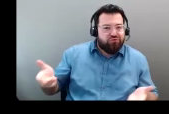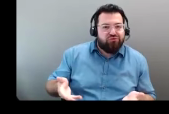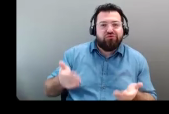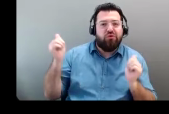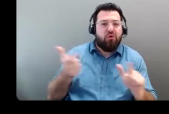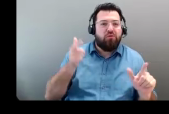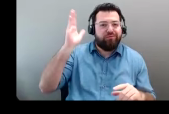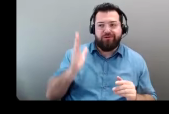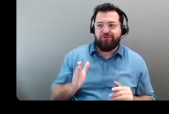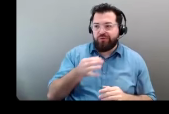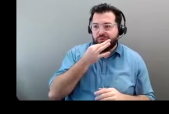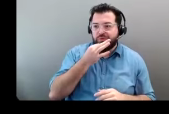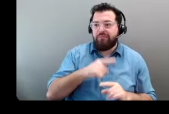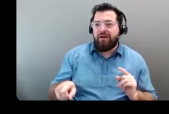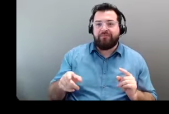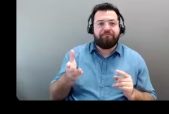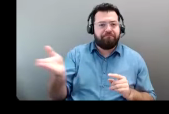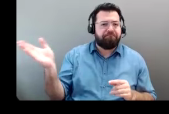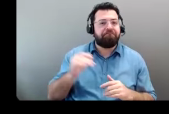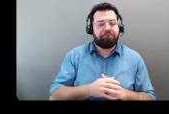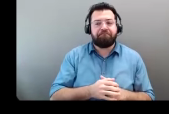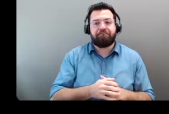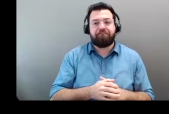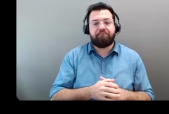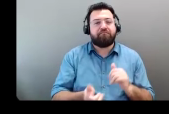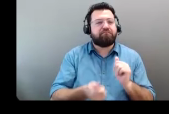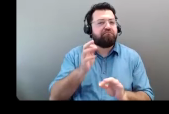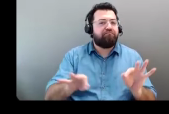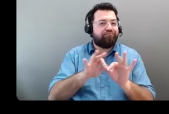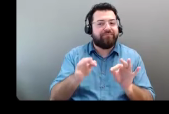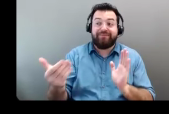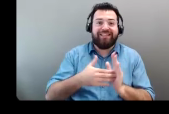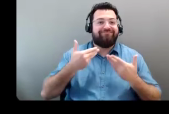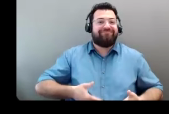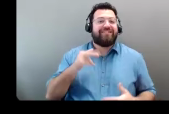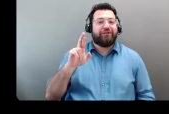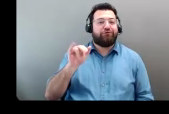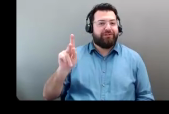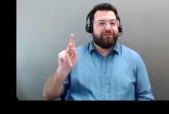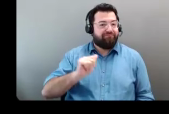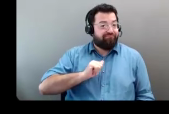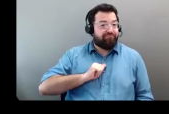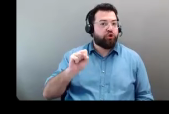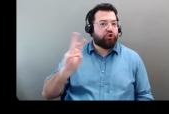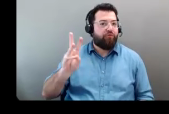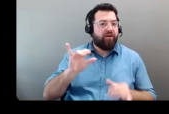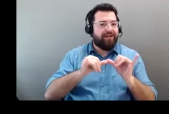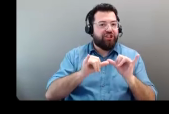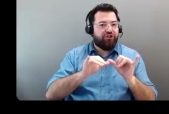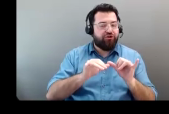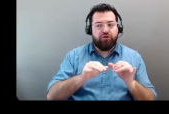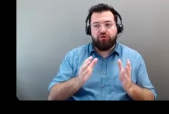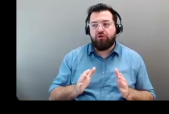soon. But yeah, like the big thing, like I said, I'm Rick. I'm a software engineer and a professor